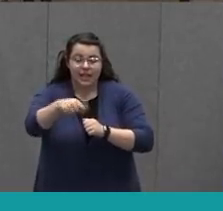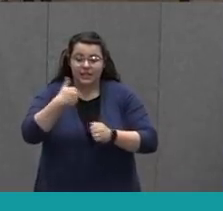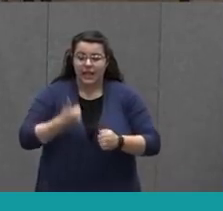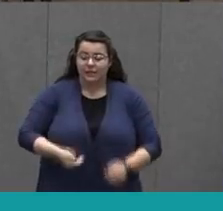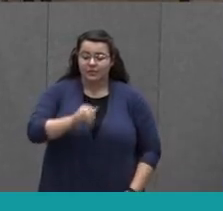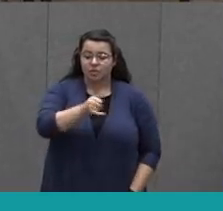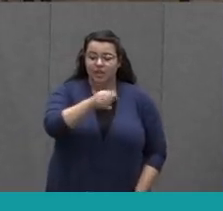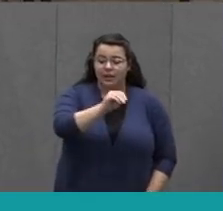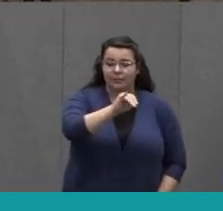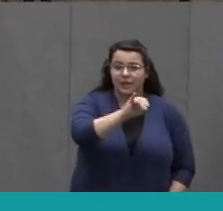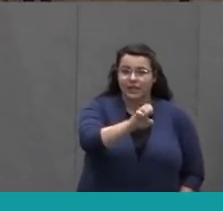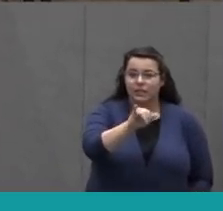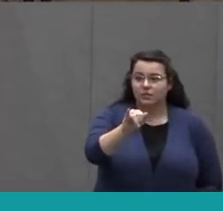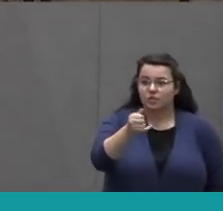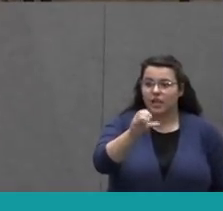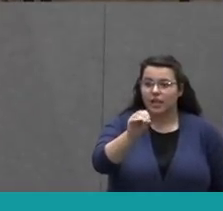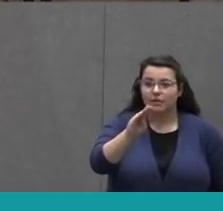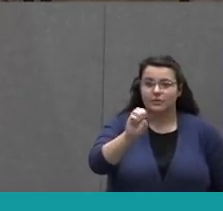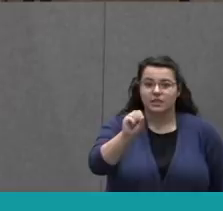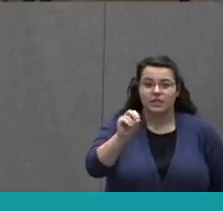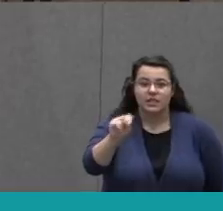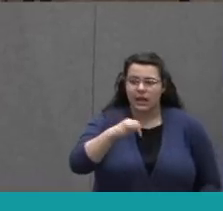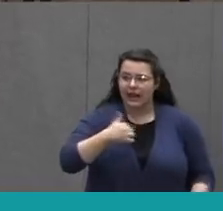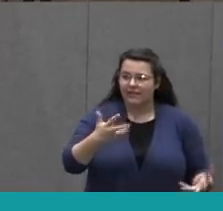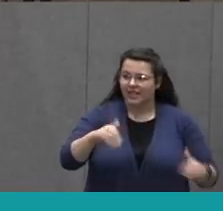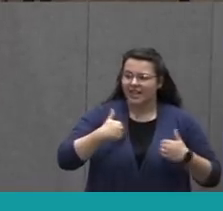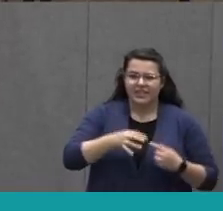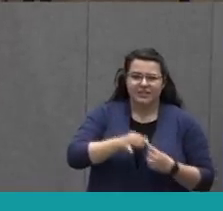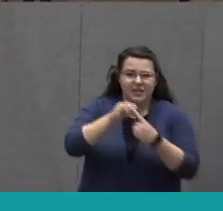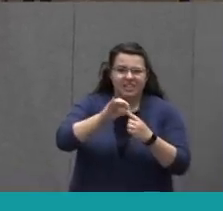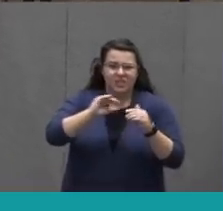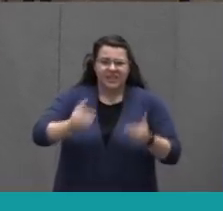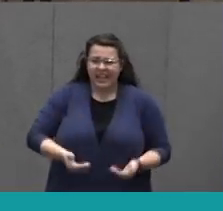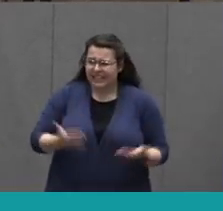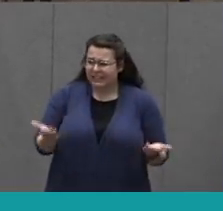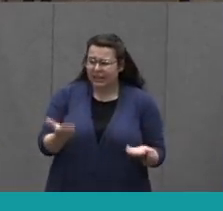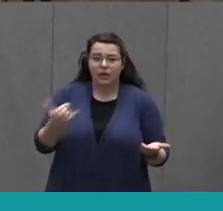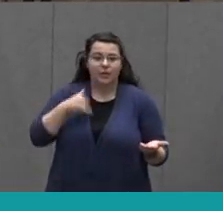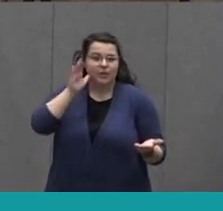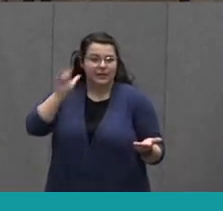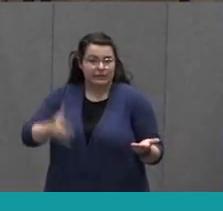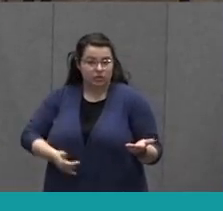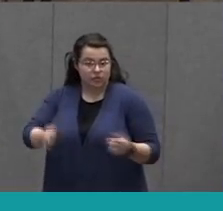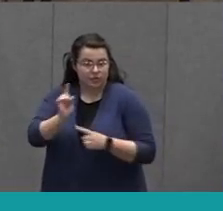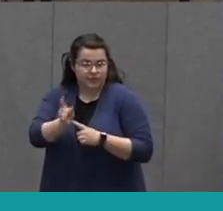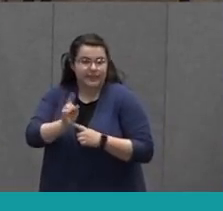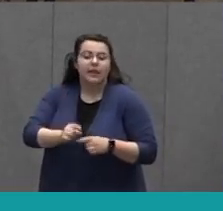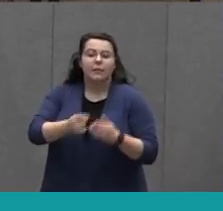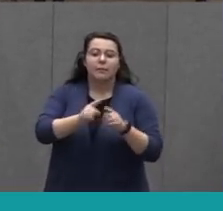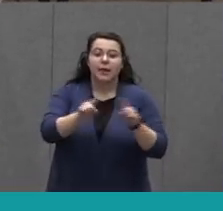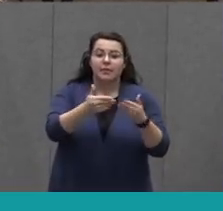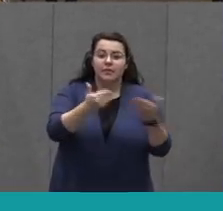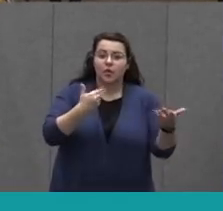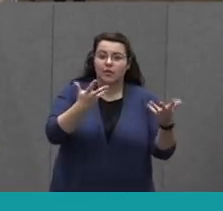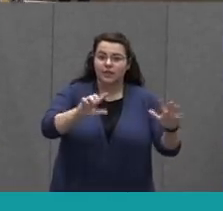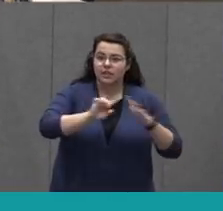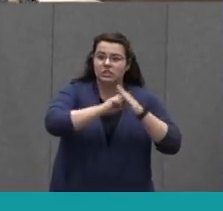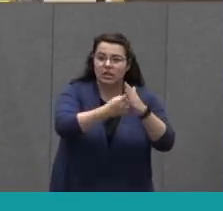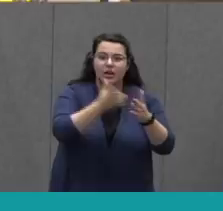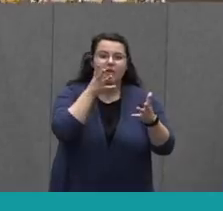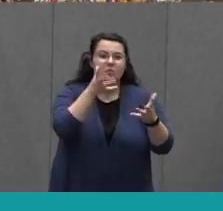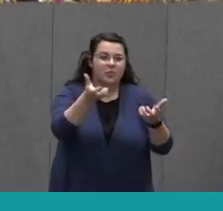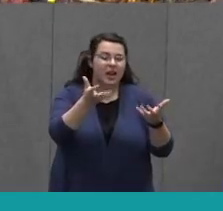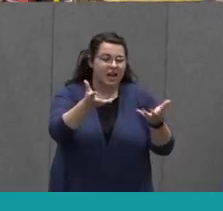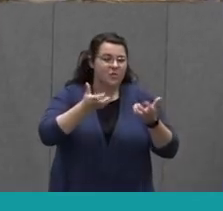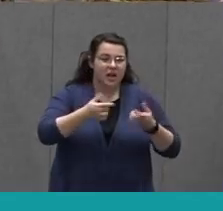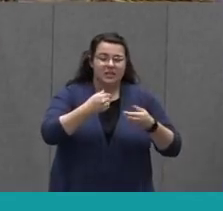and I have with me today a very special guest that I'm going to introduce to you in just one second. Before we get going, though, I want to give a shout out to all of the